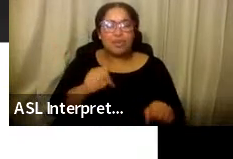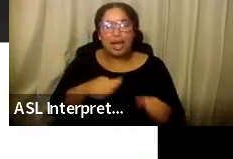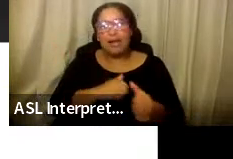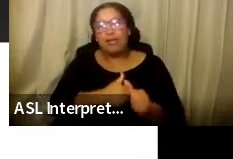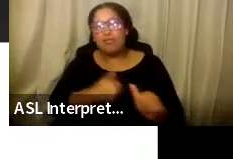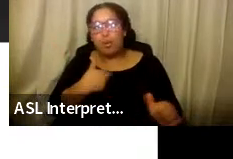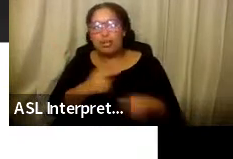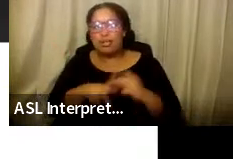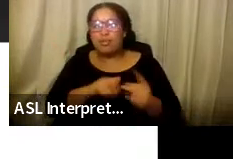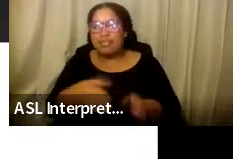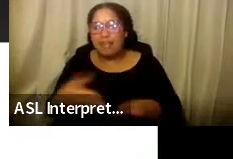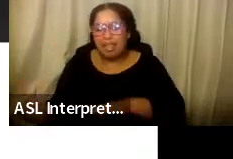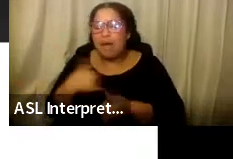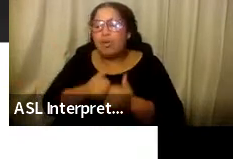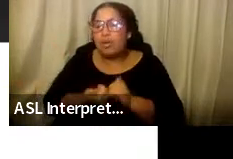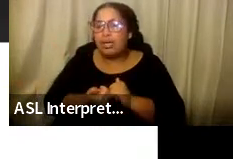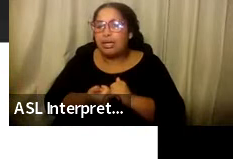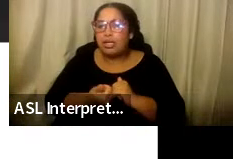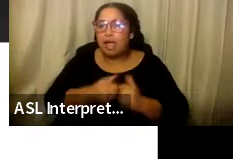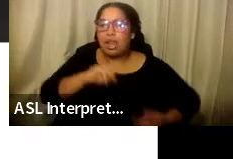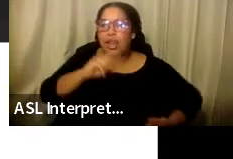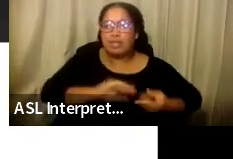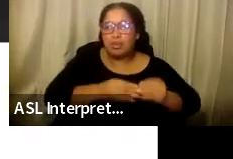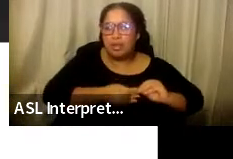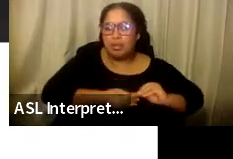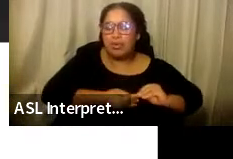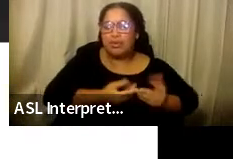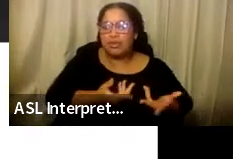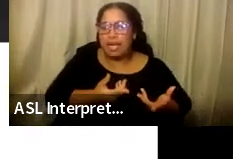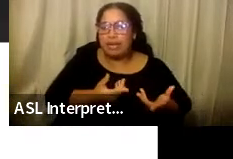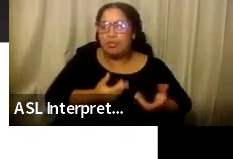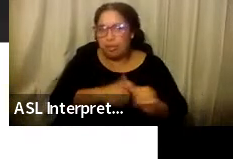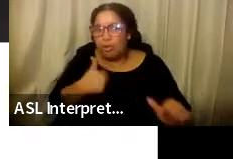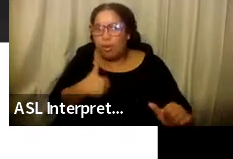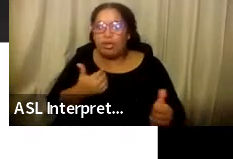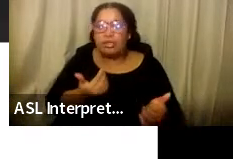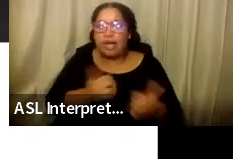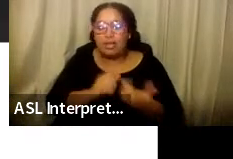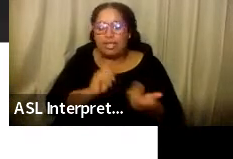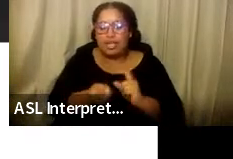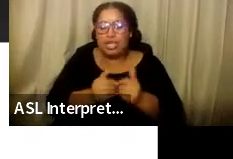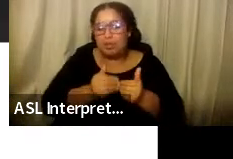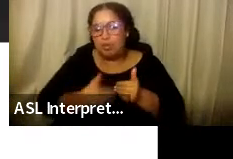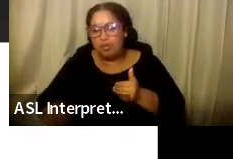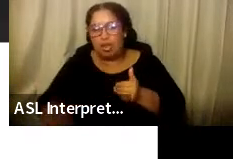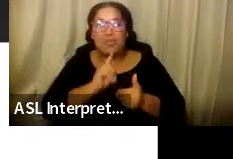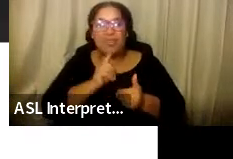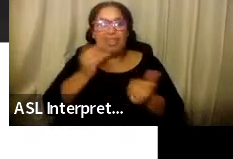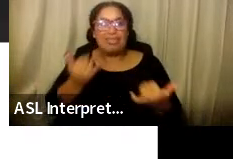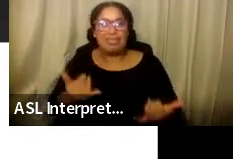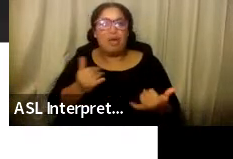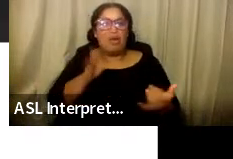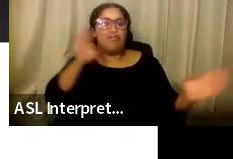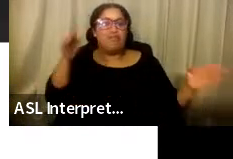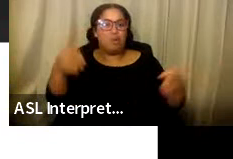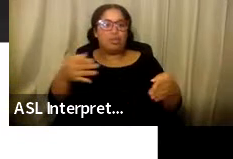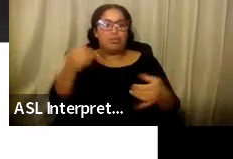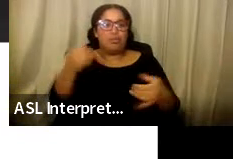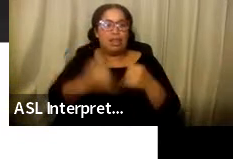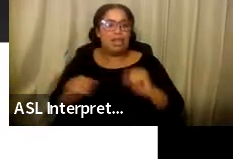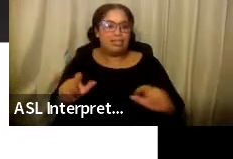COVID, and change how we move forward? So that is the focus right now. That's my last